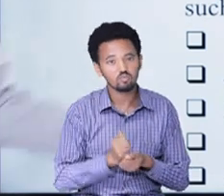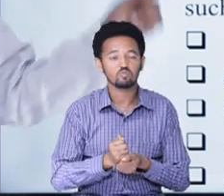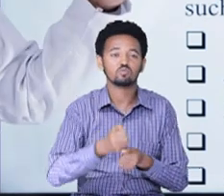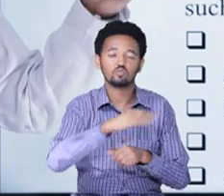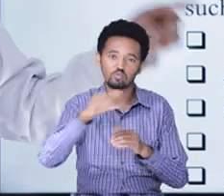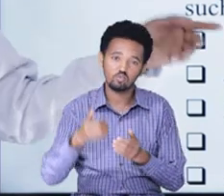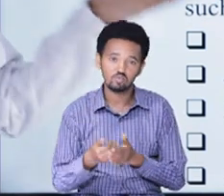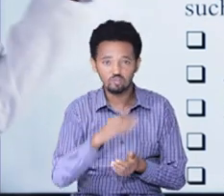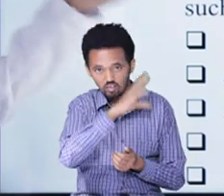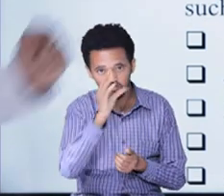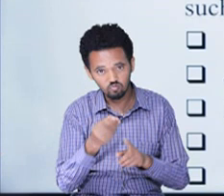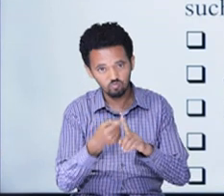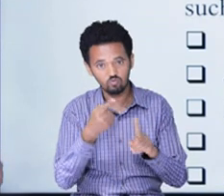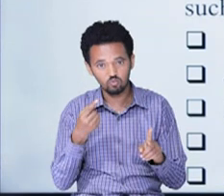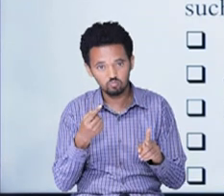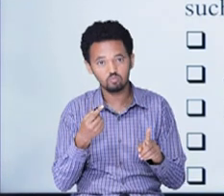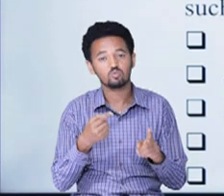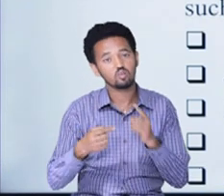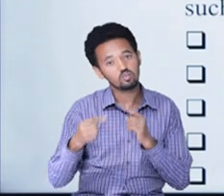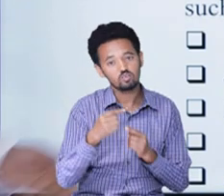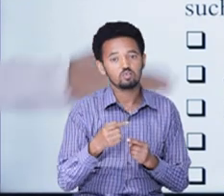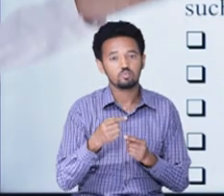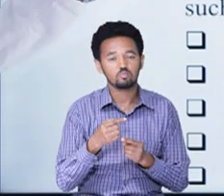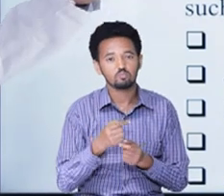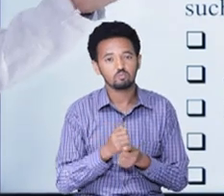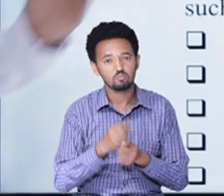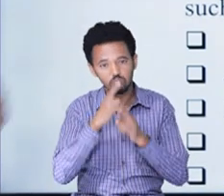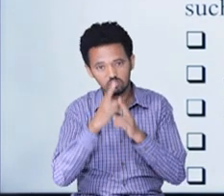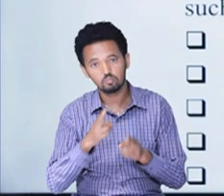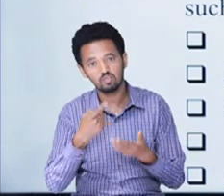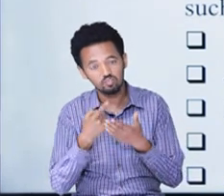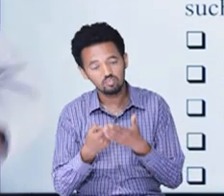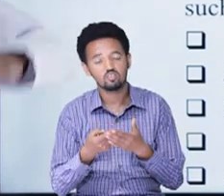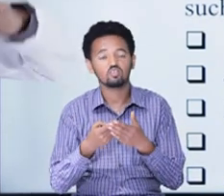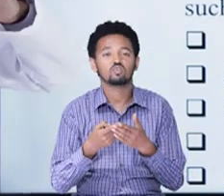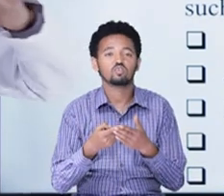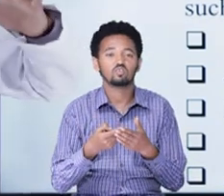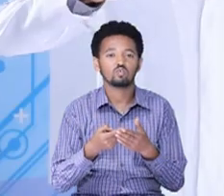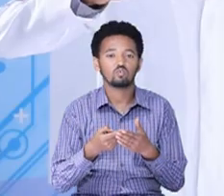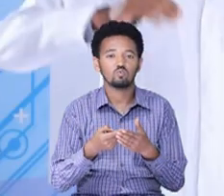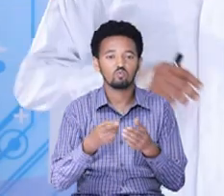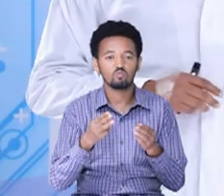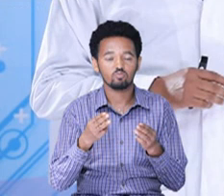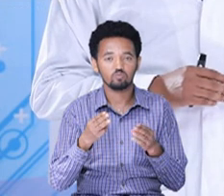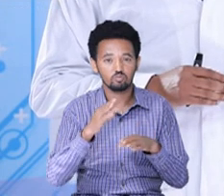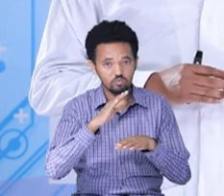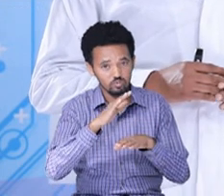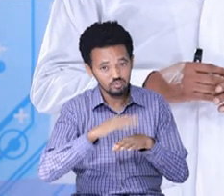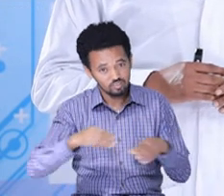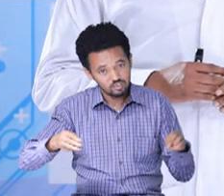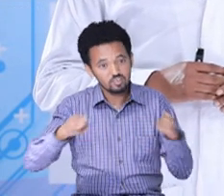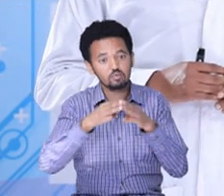Pan-Africanism, Africans from the continent participated in this conference. Those participants were, the first